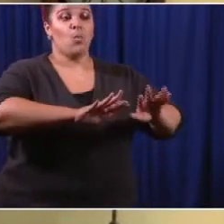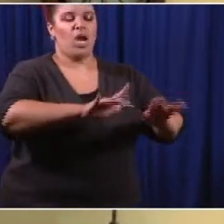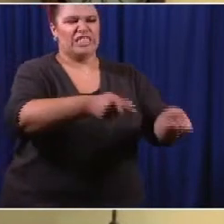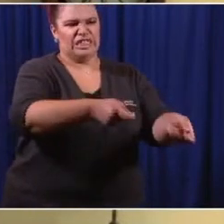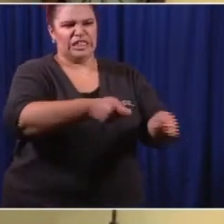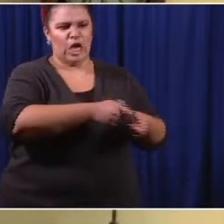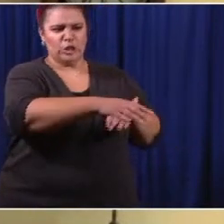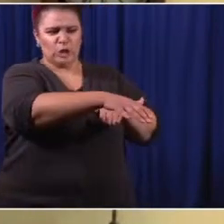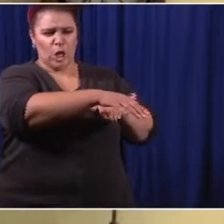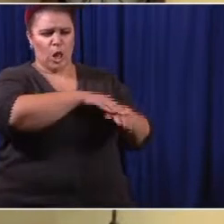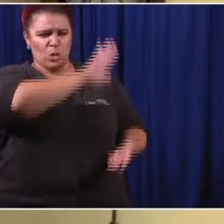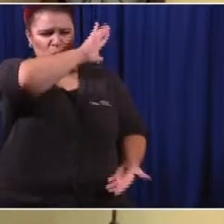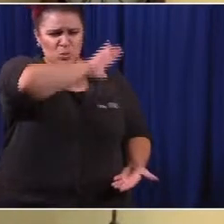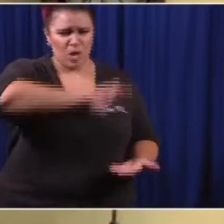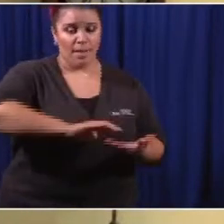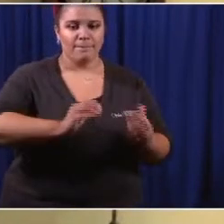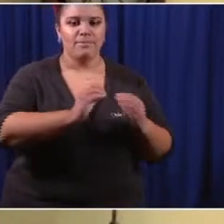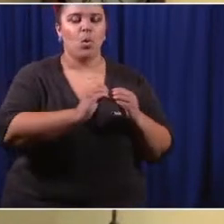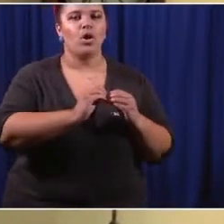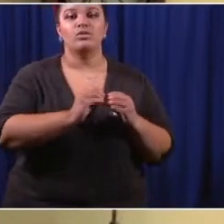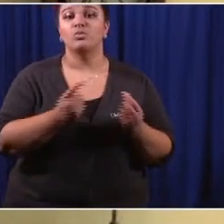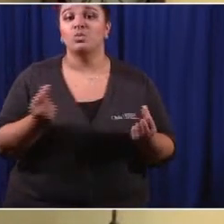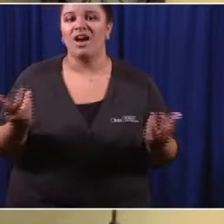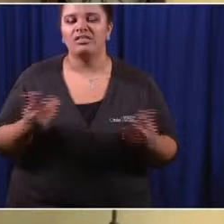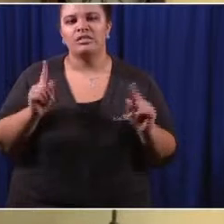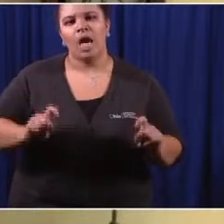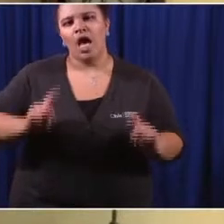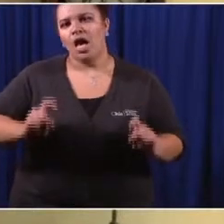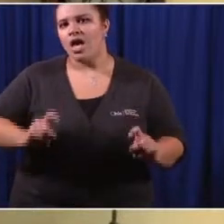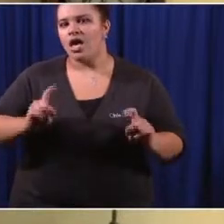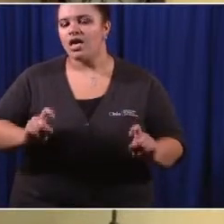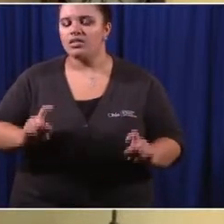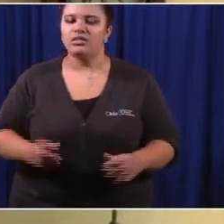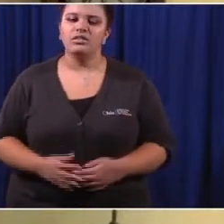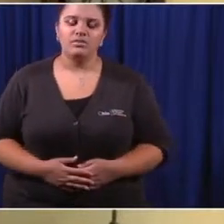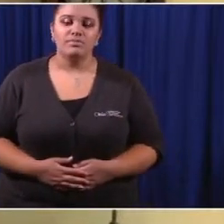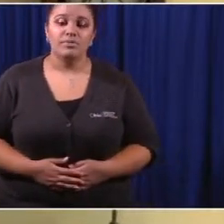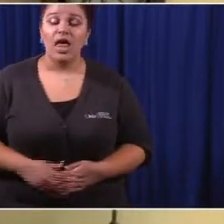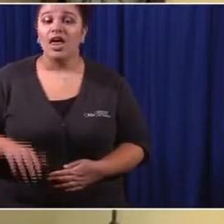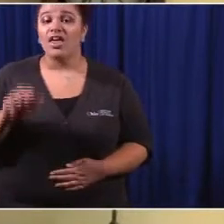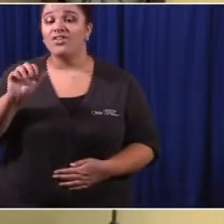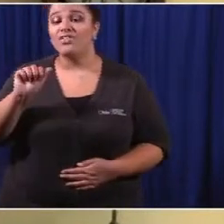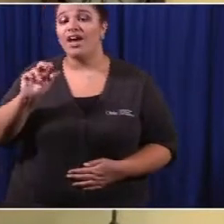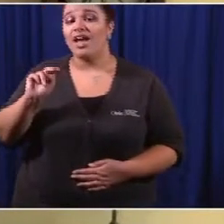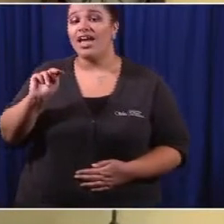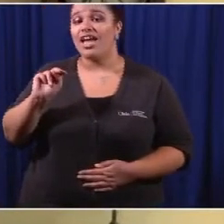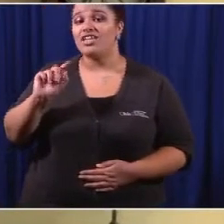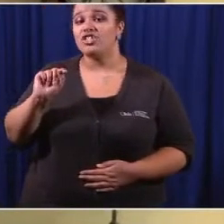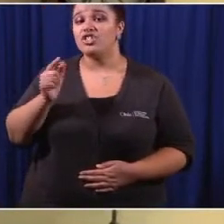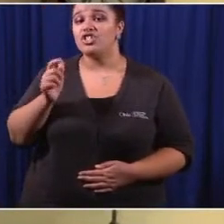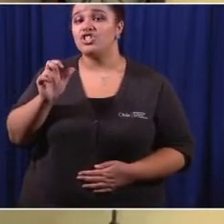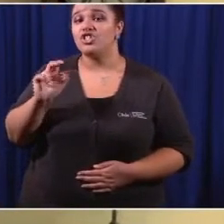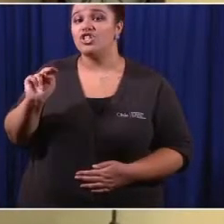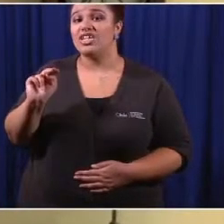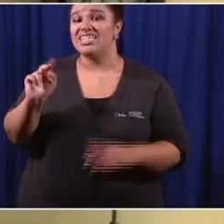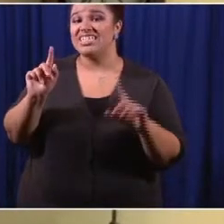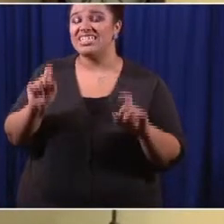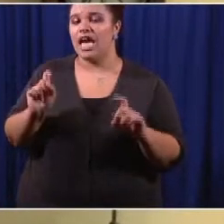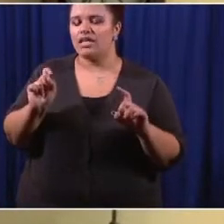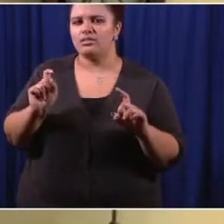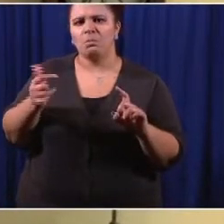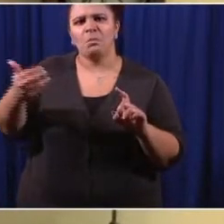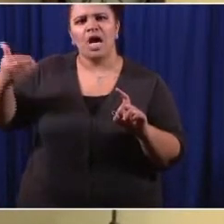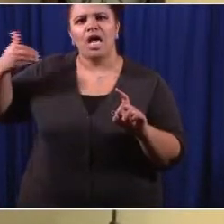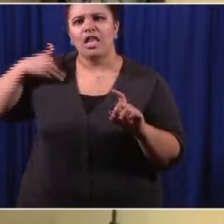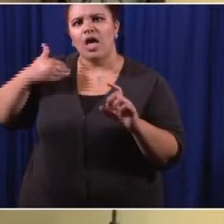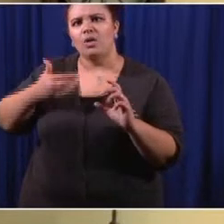been more than a month since that 6-state compact to acquire antigen tests was announced. I know the feds are sending antigen tests to nursing